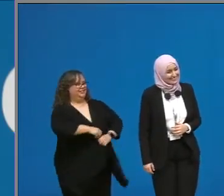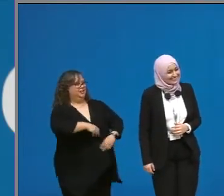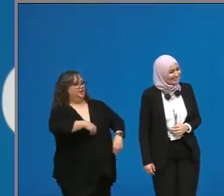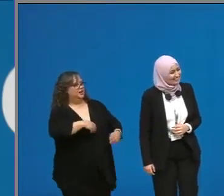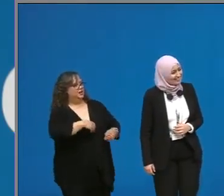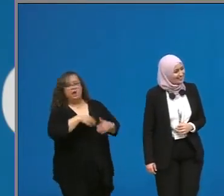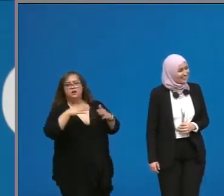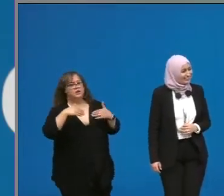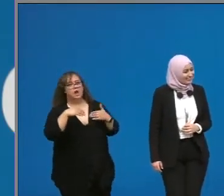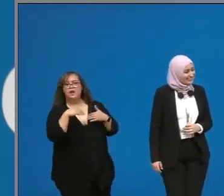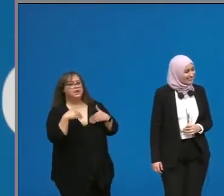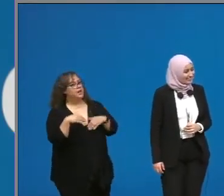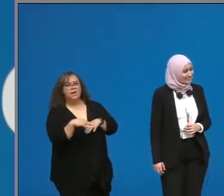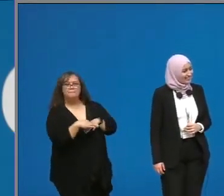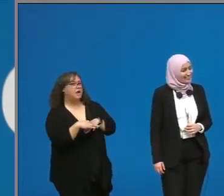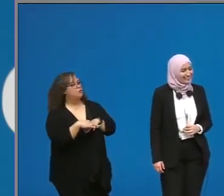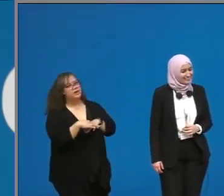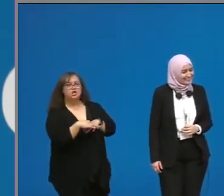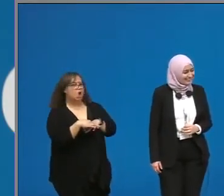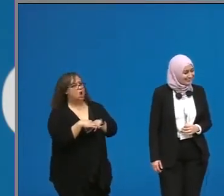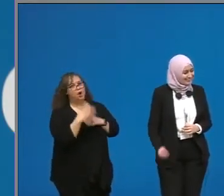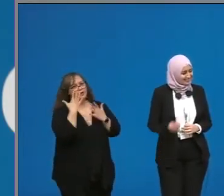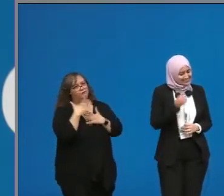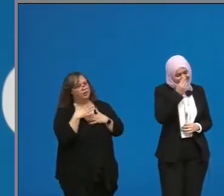I'm not married, unfortunately, yet.